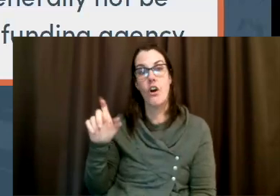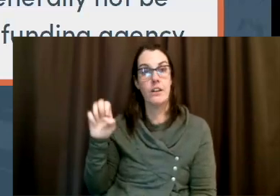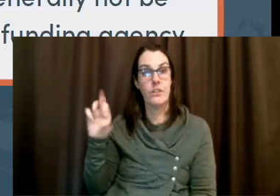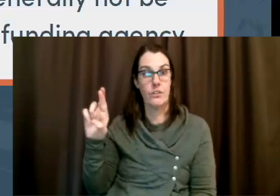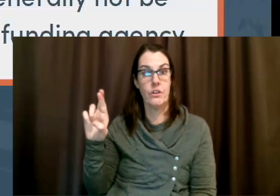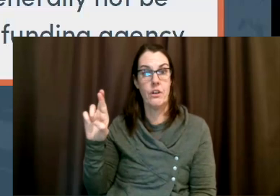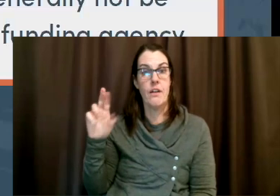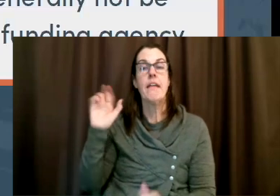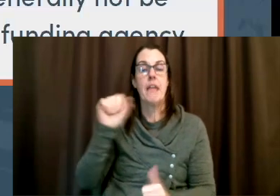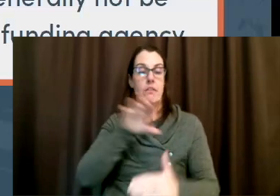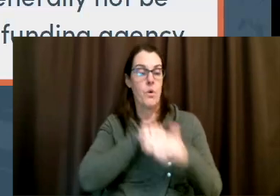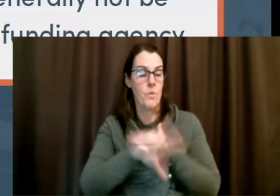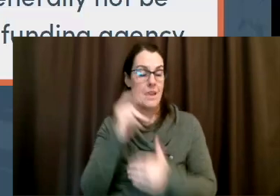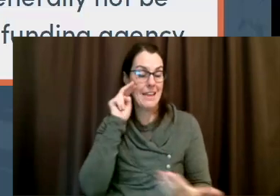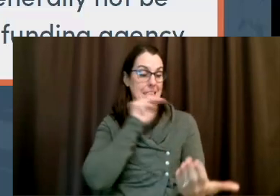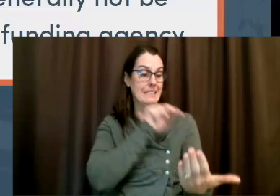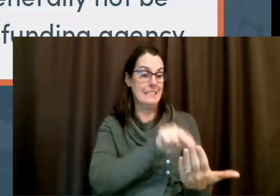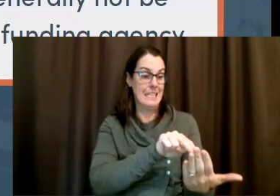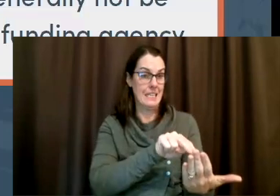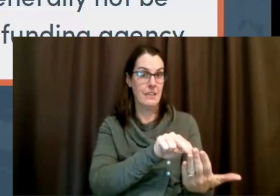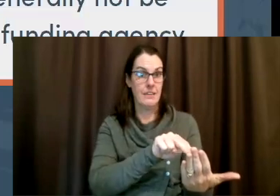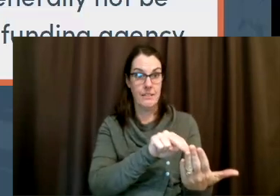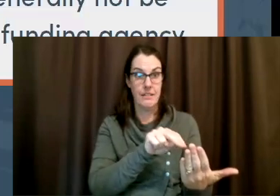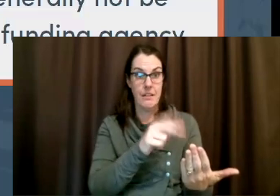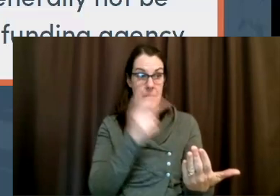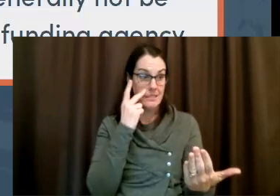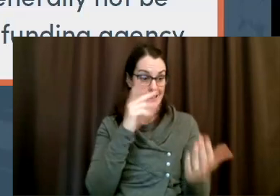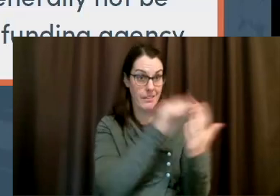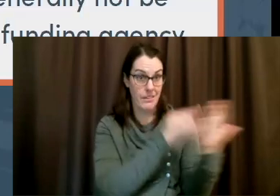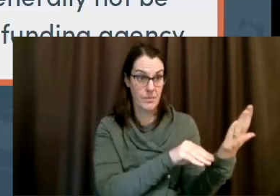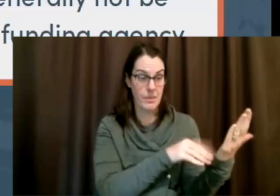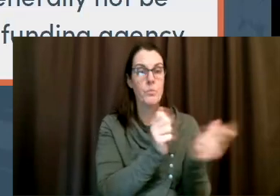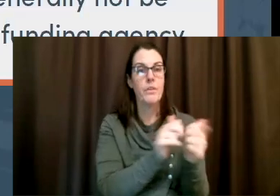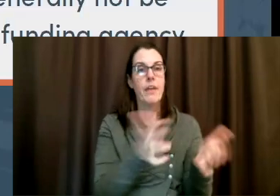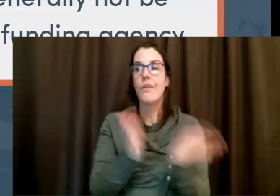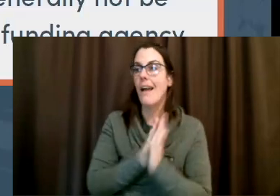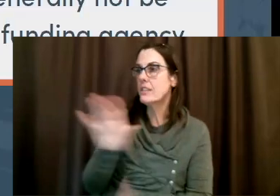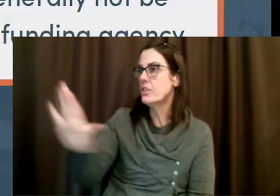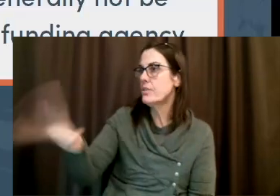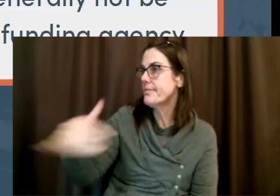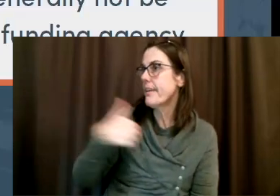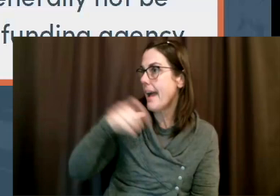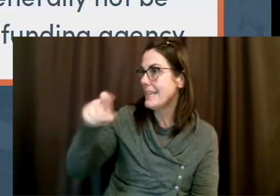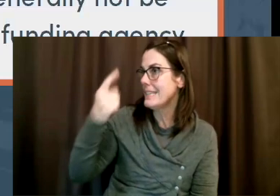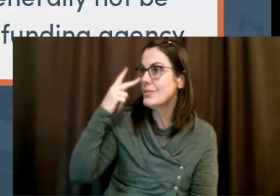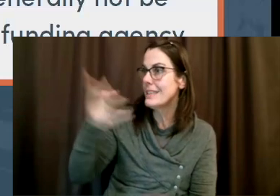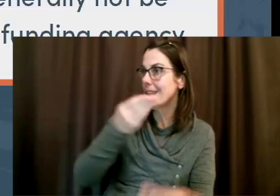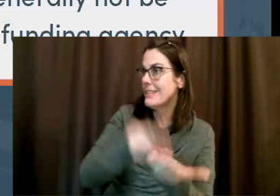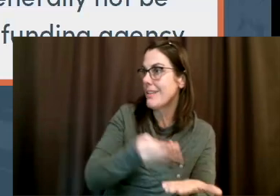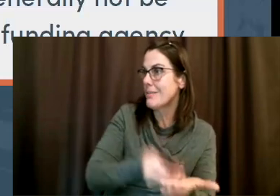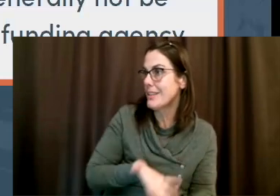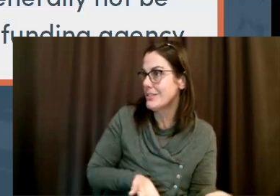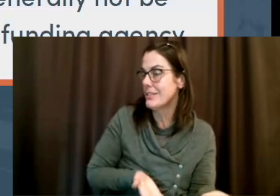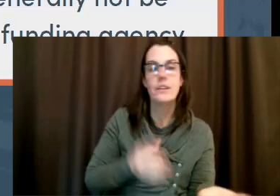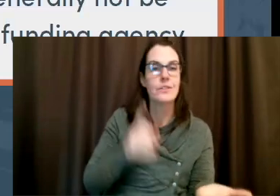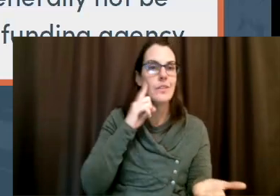documentation without having to ask you, hey, can you go retrieve these signed timesheets? And I think that's just a great way to kind of speed up an